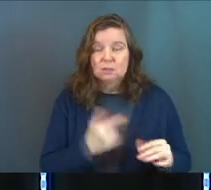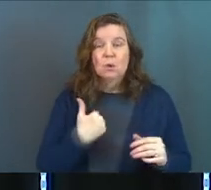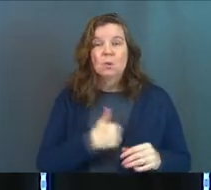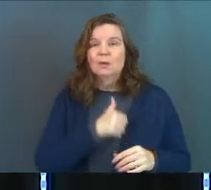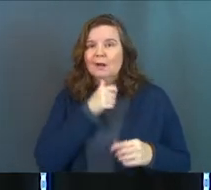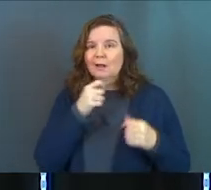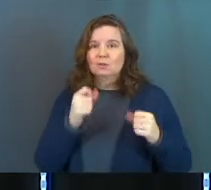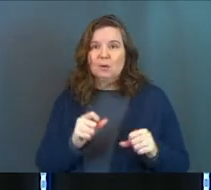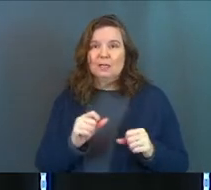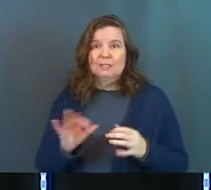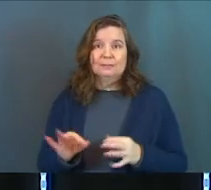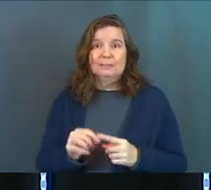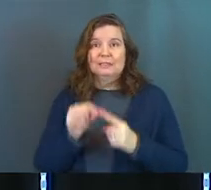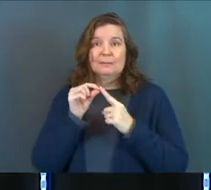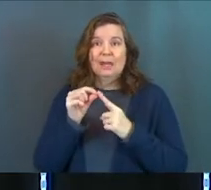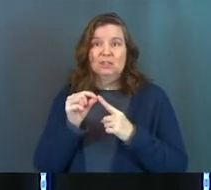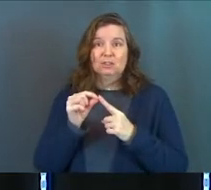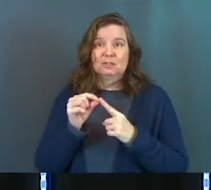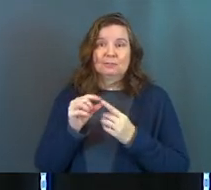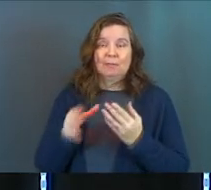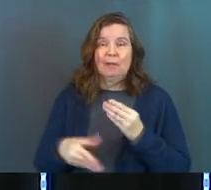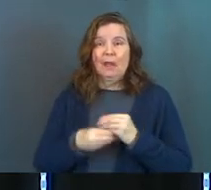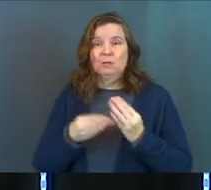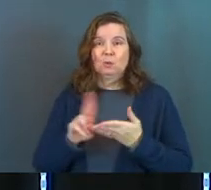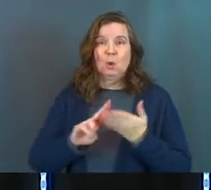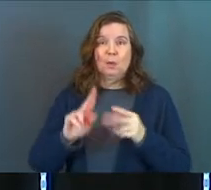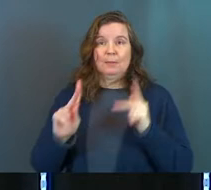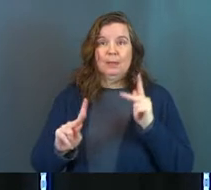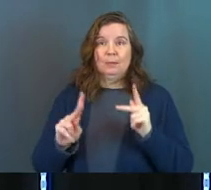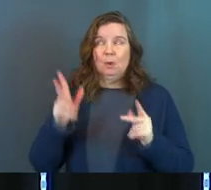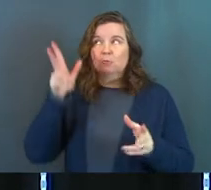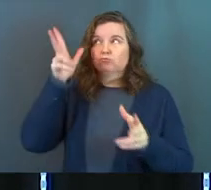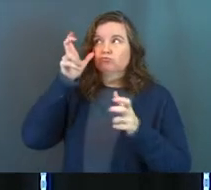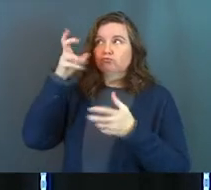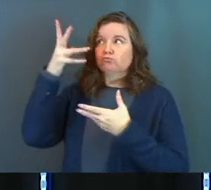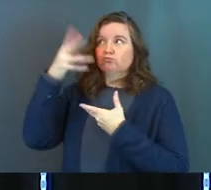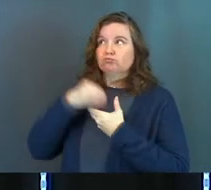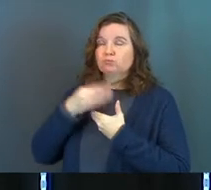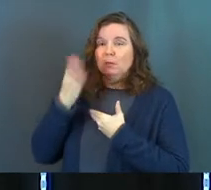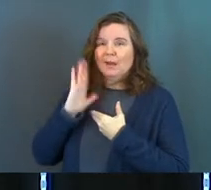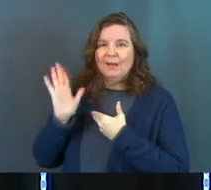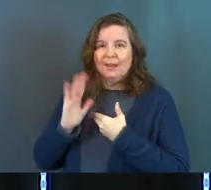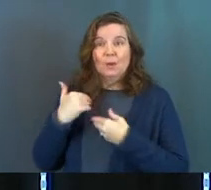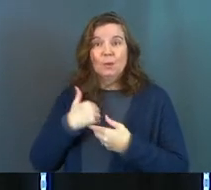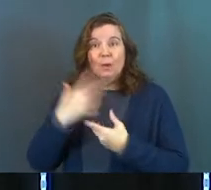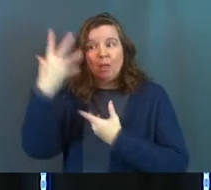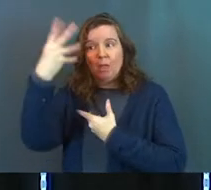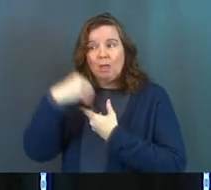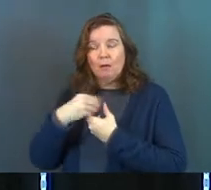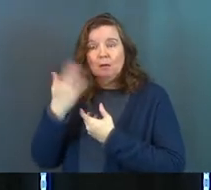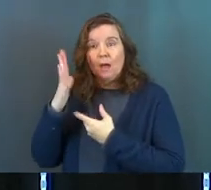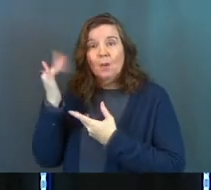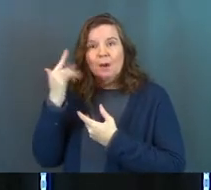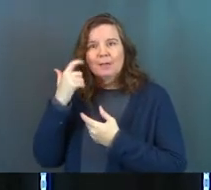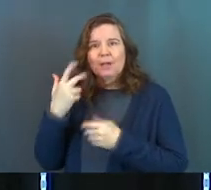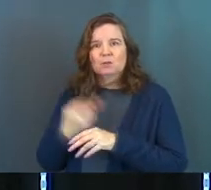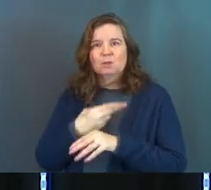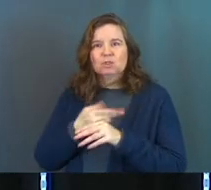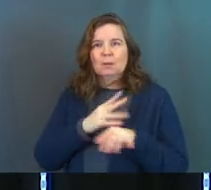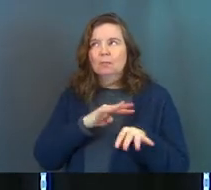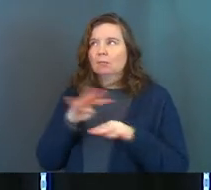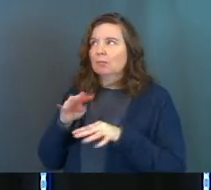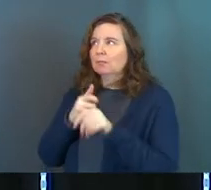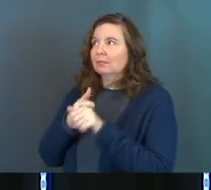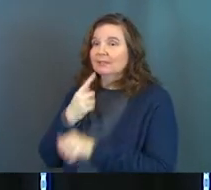so we're not trying to be special, extra holy people who can hear God. We can hear God because we're sheep.